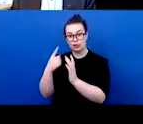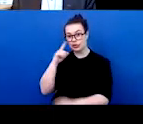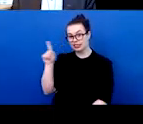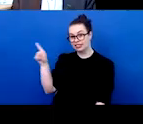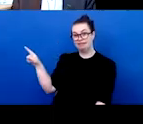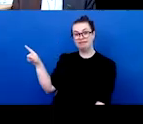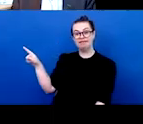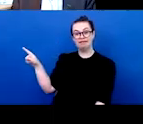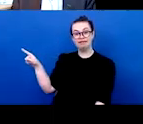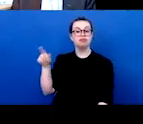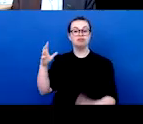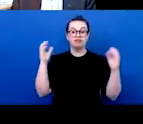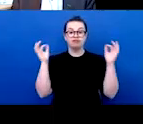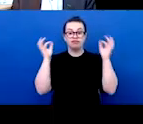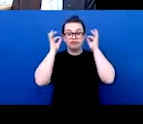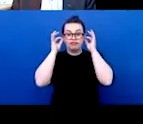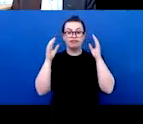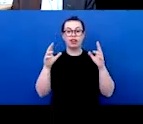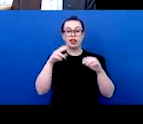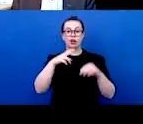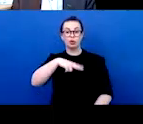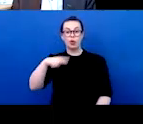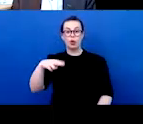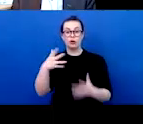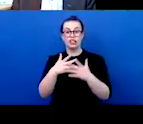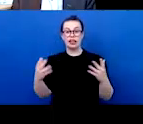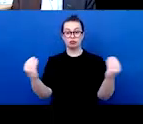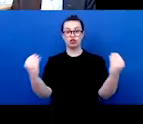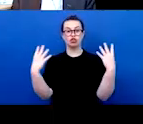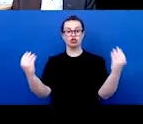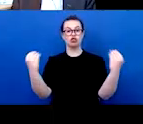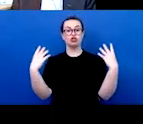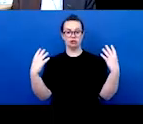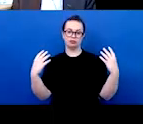in Norwegian, played through a pair of loudspeakers, while